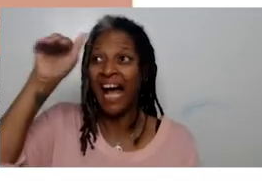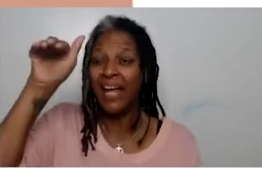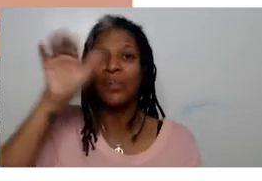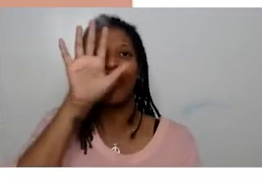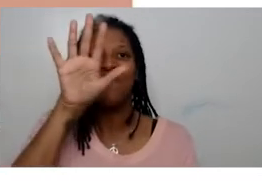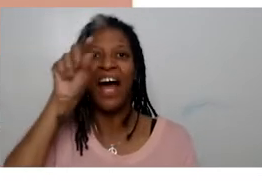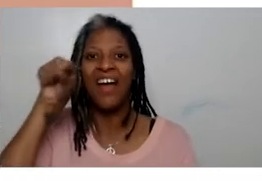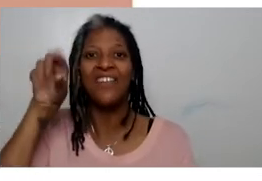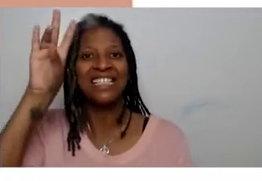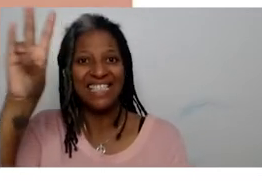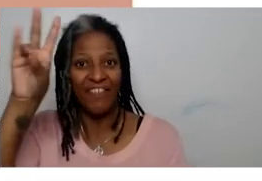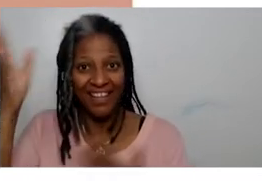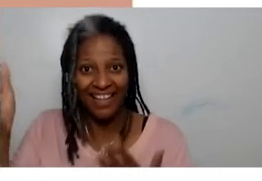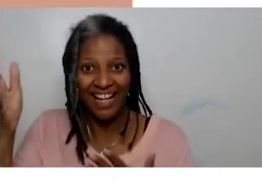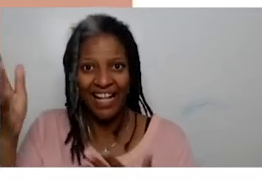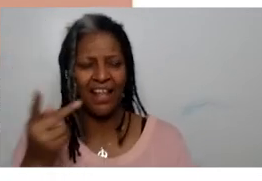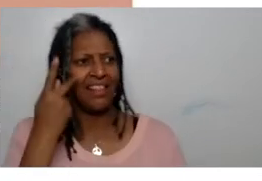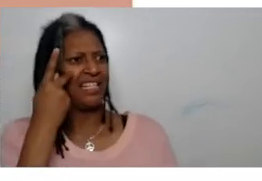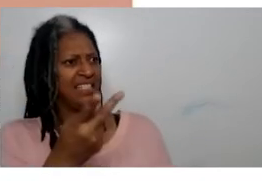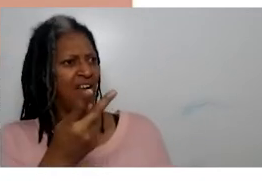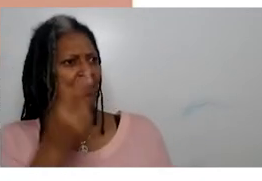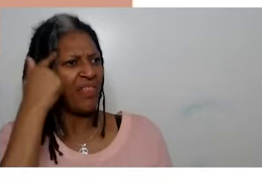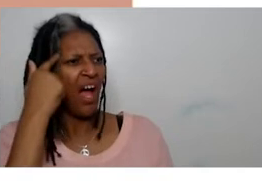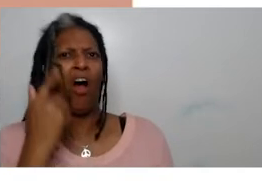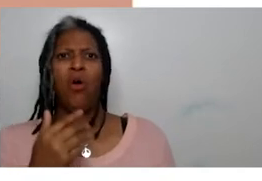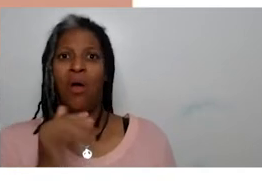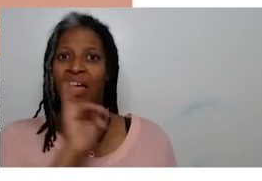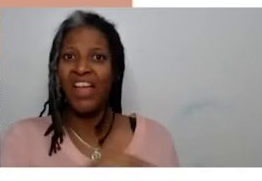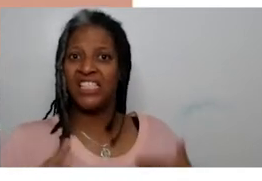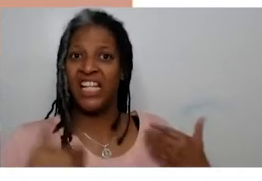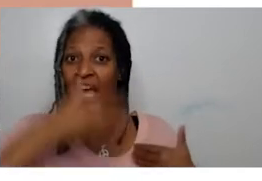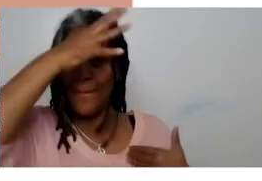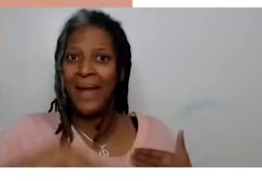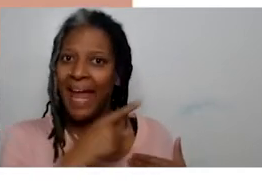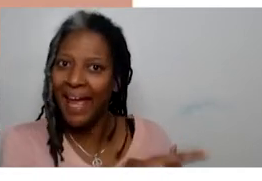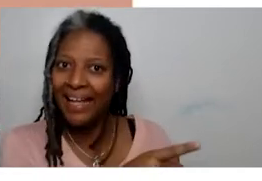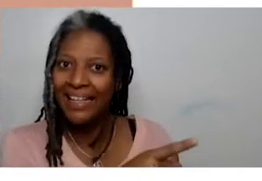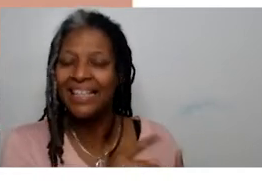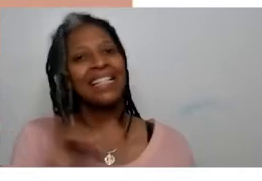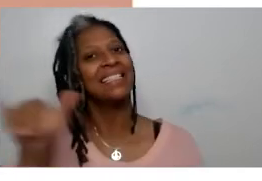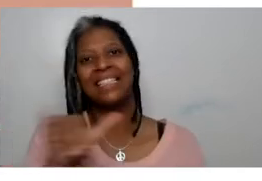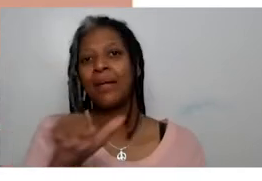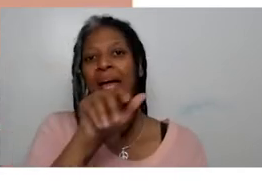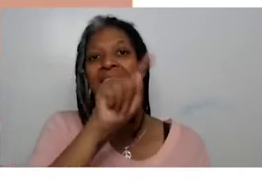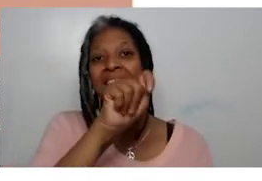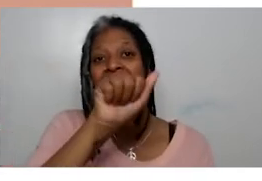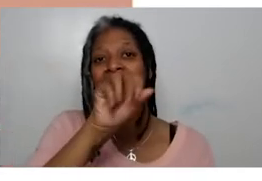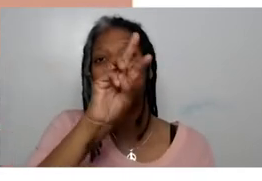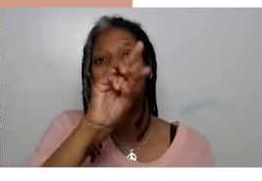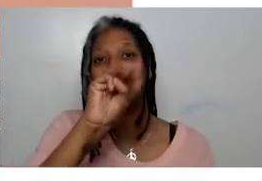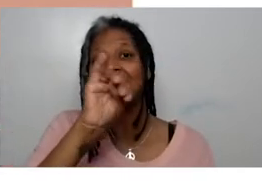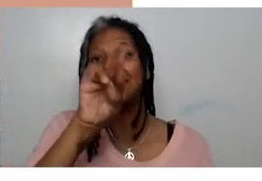a kid. They see him as a young man. They see him as an adult. Example, Tamir Rice being murdered. He was seen